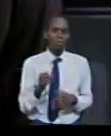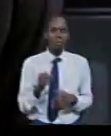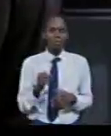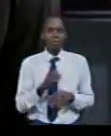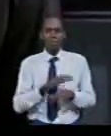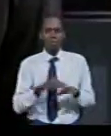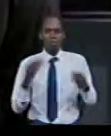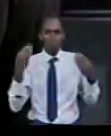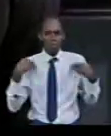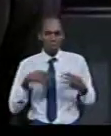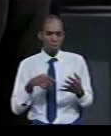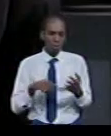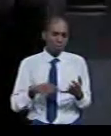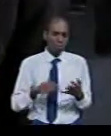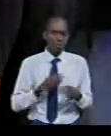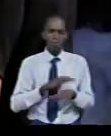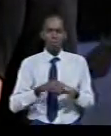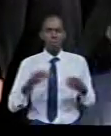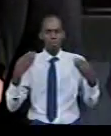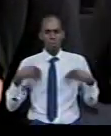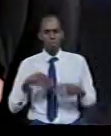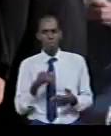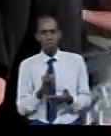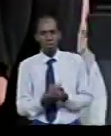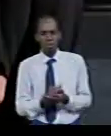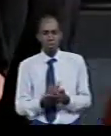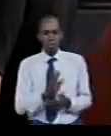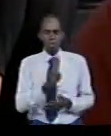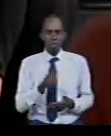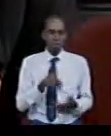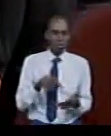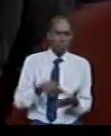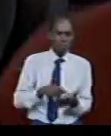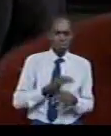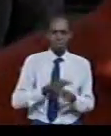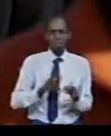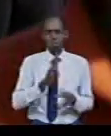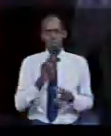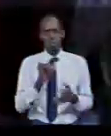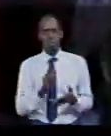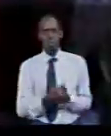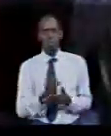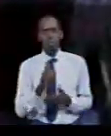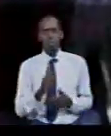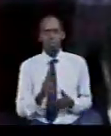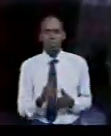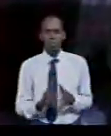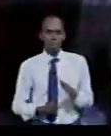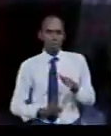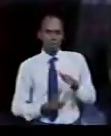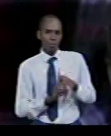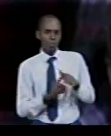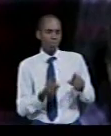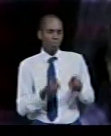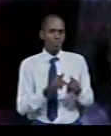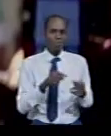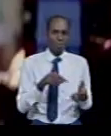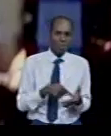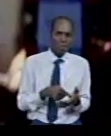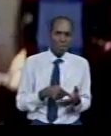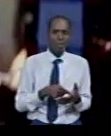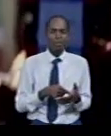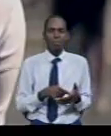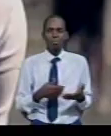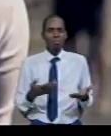this, don't wear that. Put on this, don't put on that. Appear like this. There's